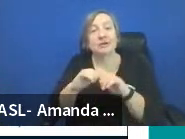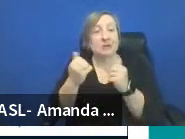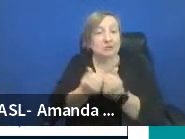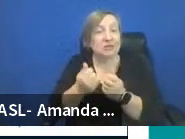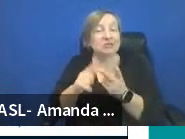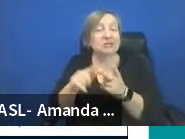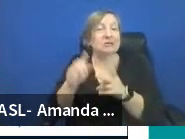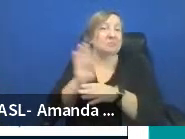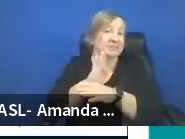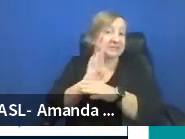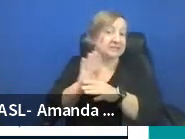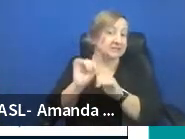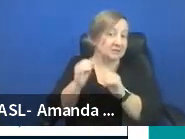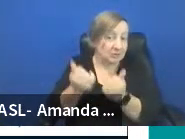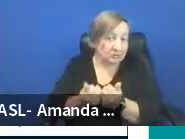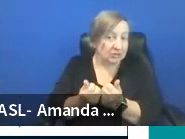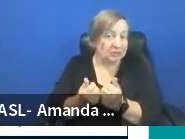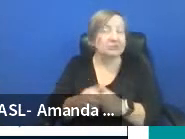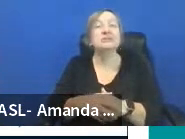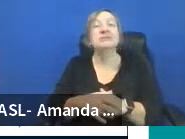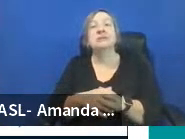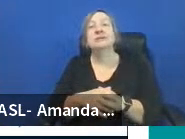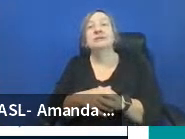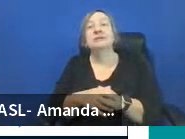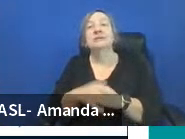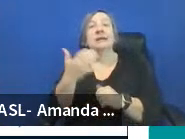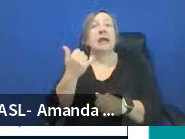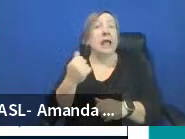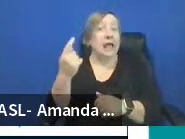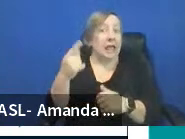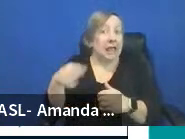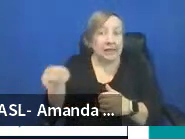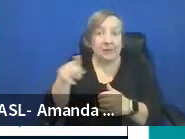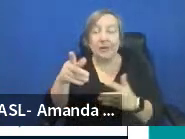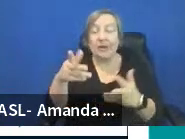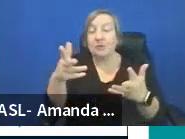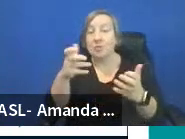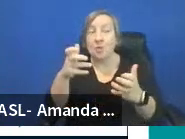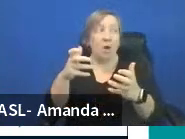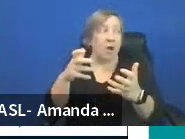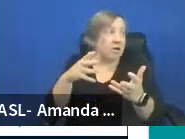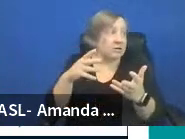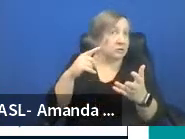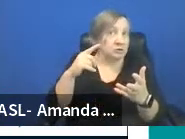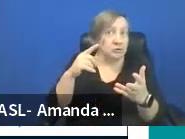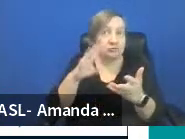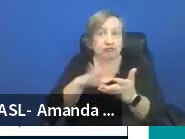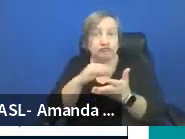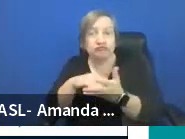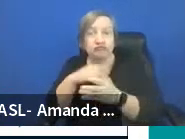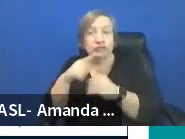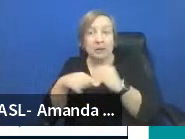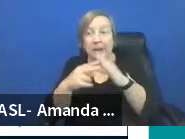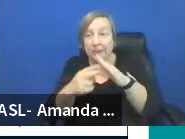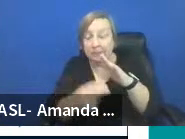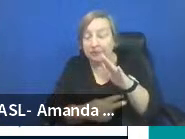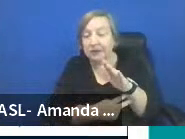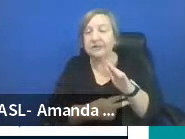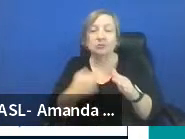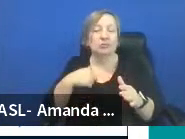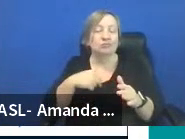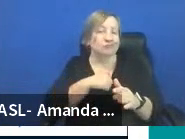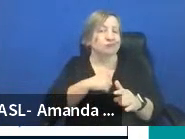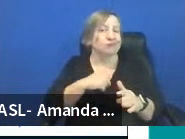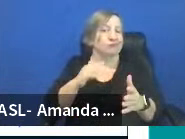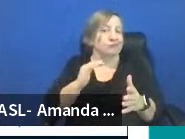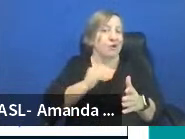business associations, basically anyone who wants to hear about this bridge. Our team